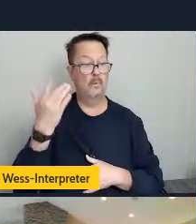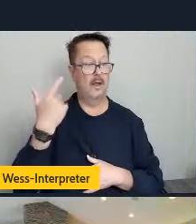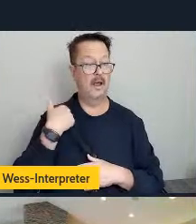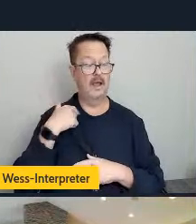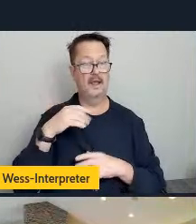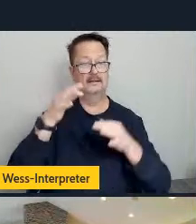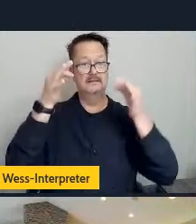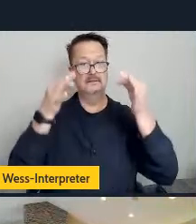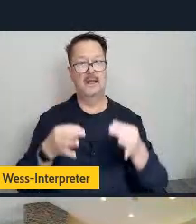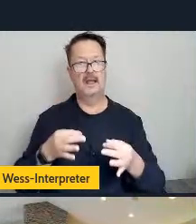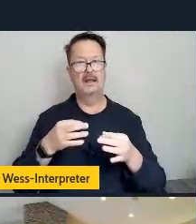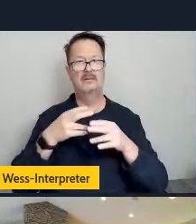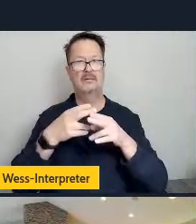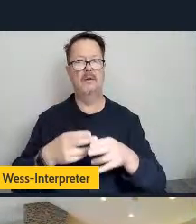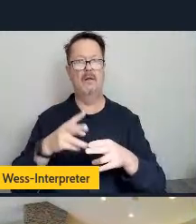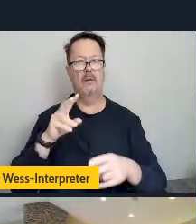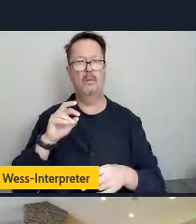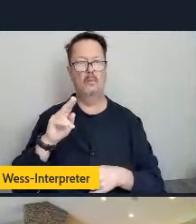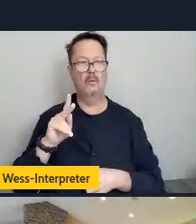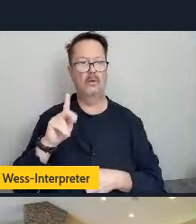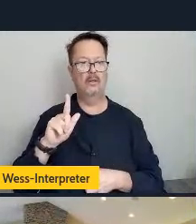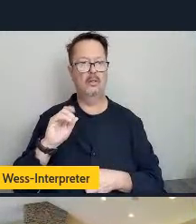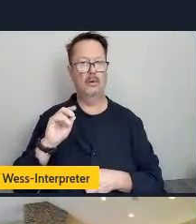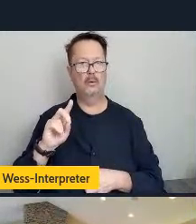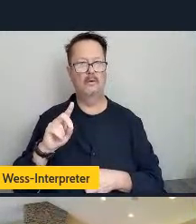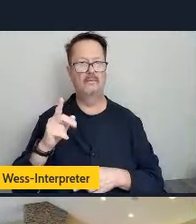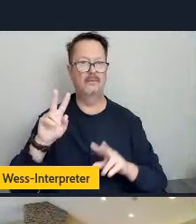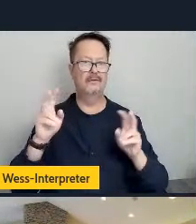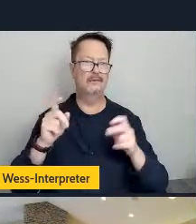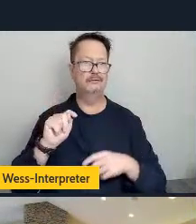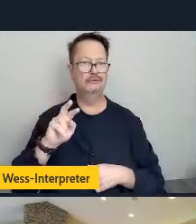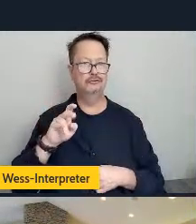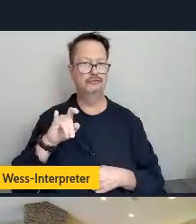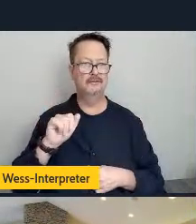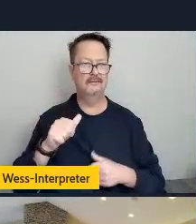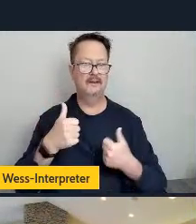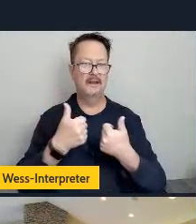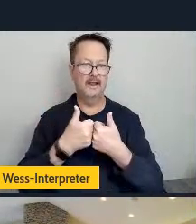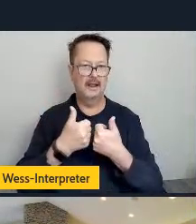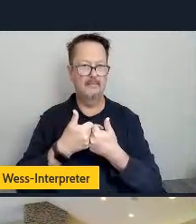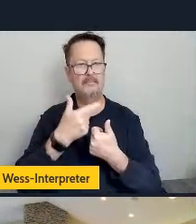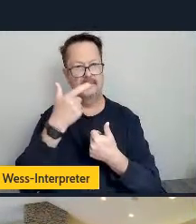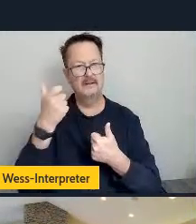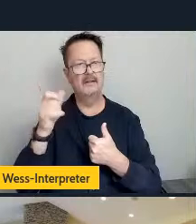to make it a workload? Because that's something that business